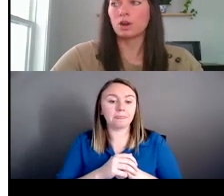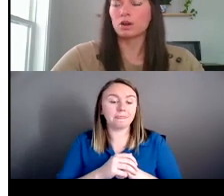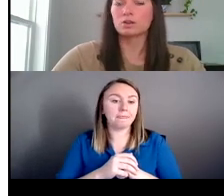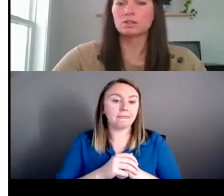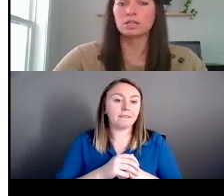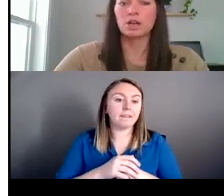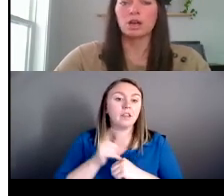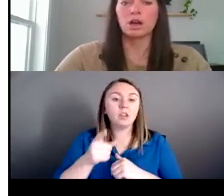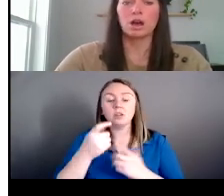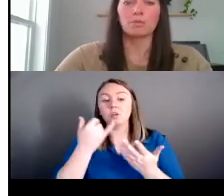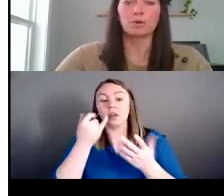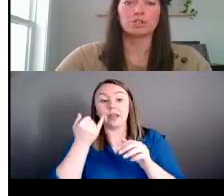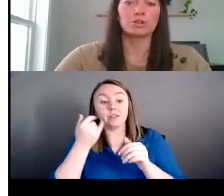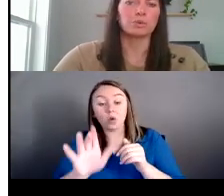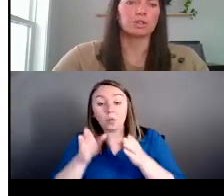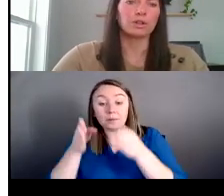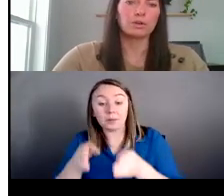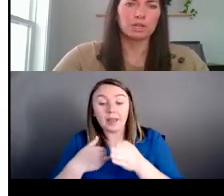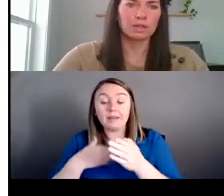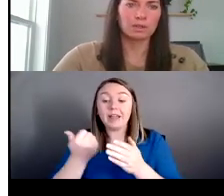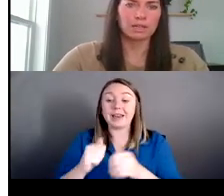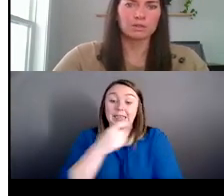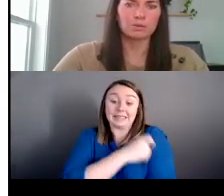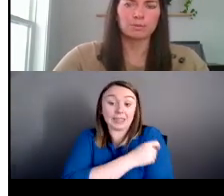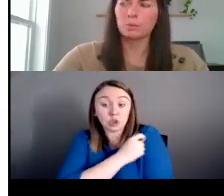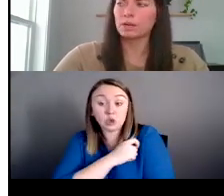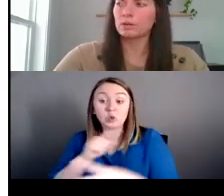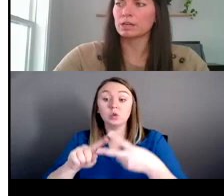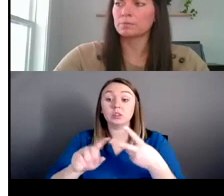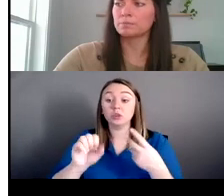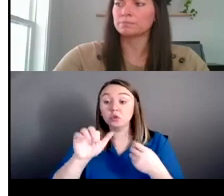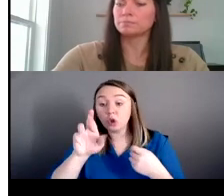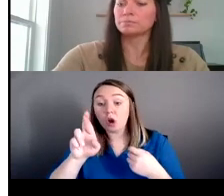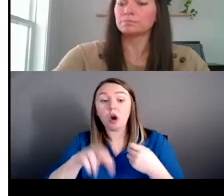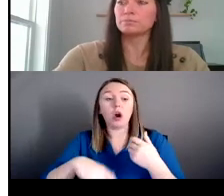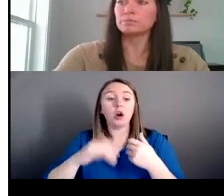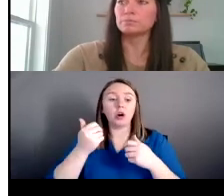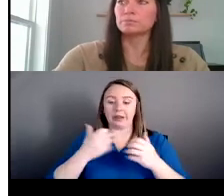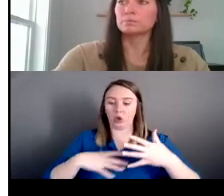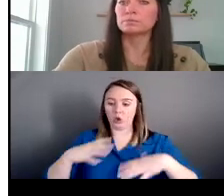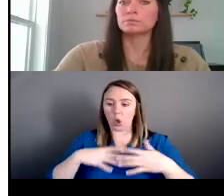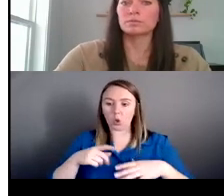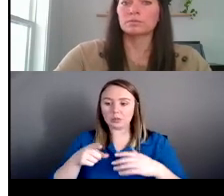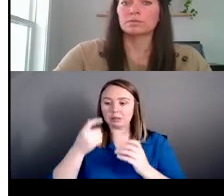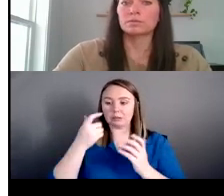or scars, or to note what clothing they were last known to be wearing.